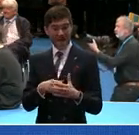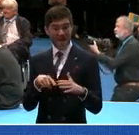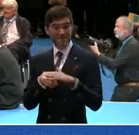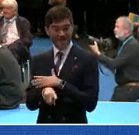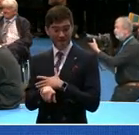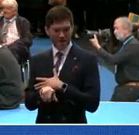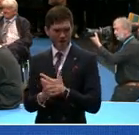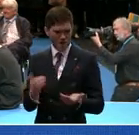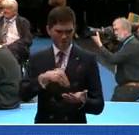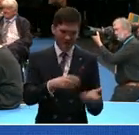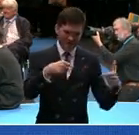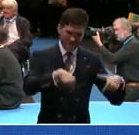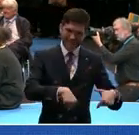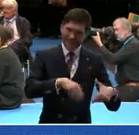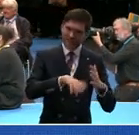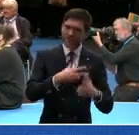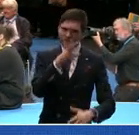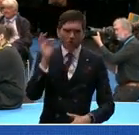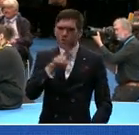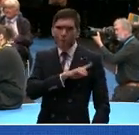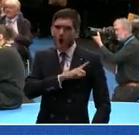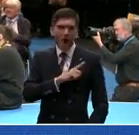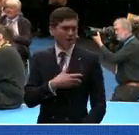come to the United Kingdom directly from France.